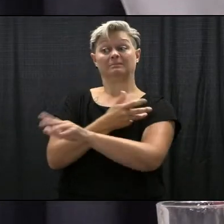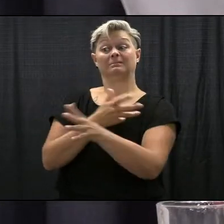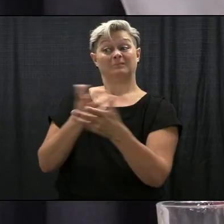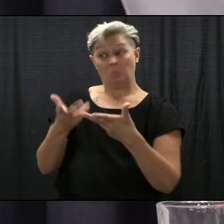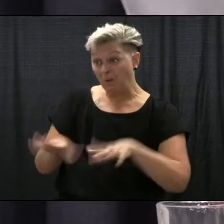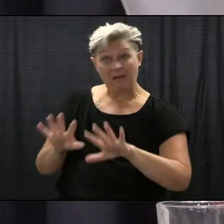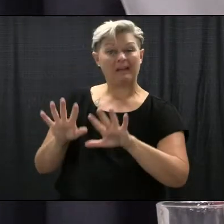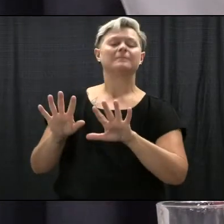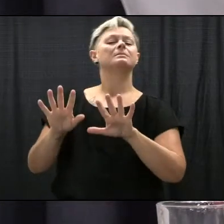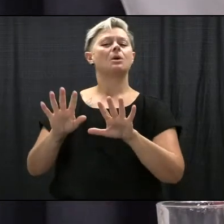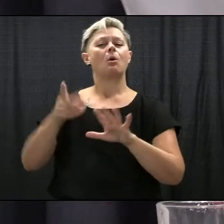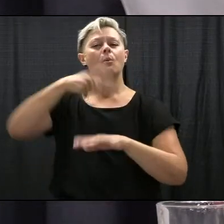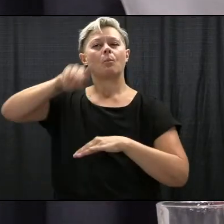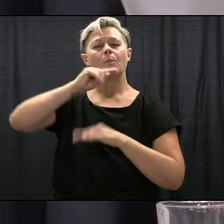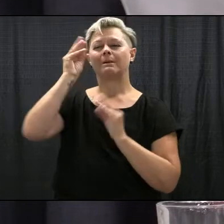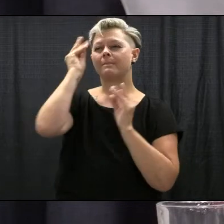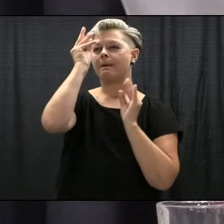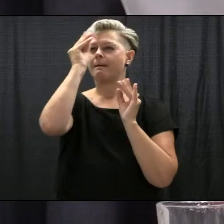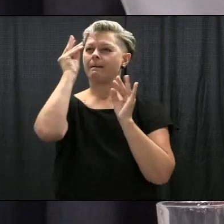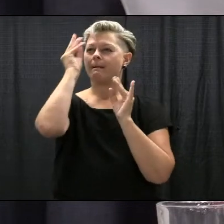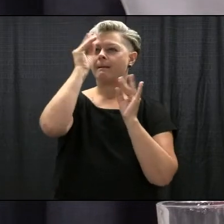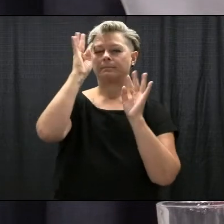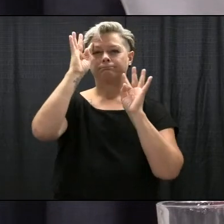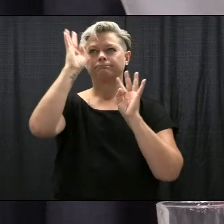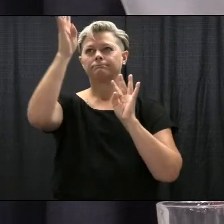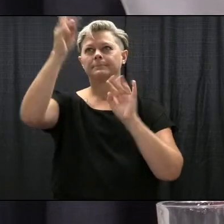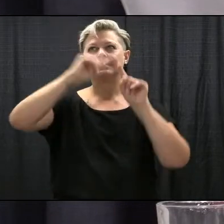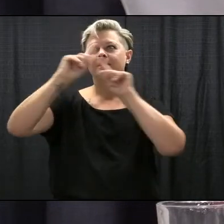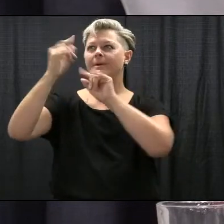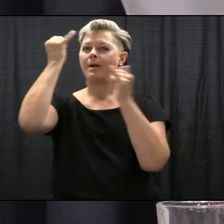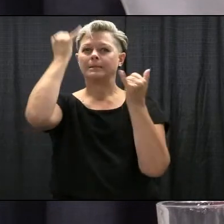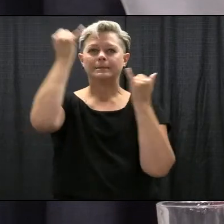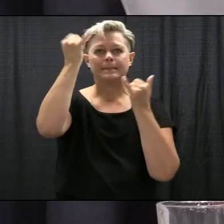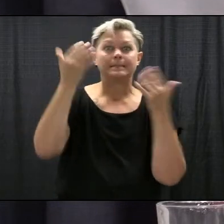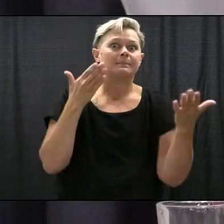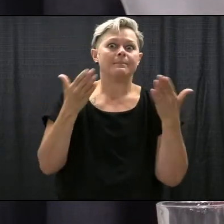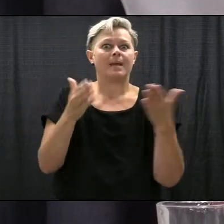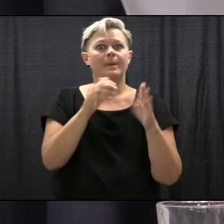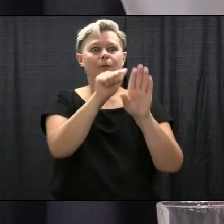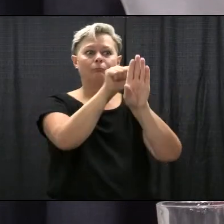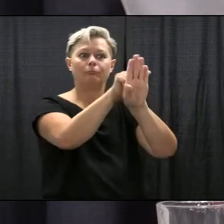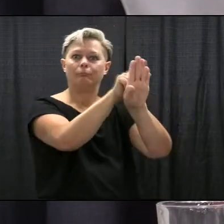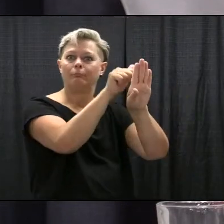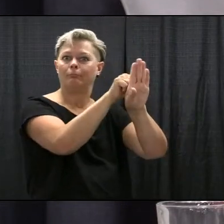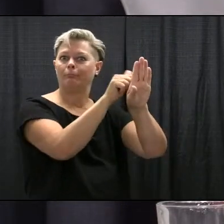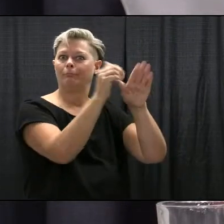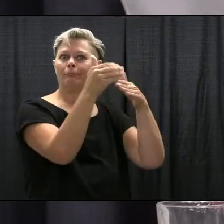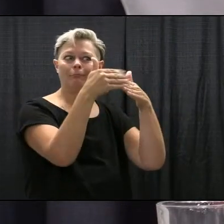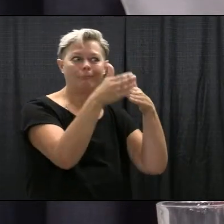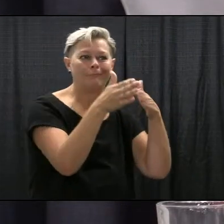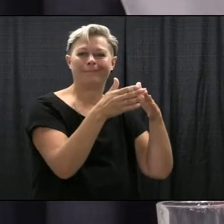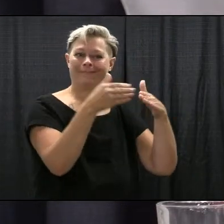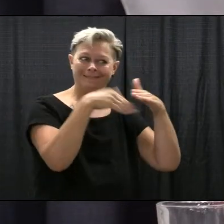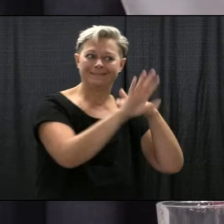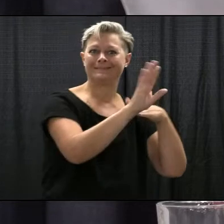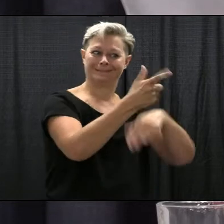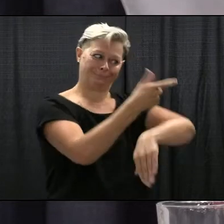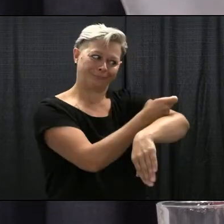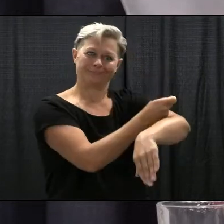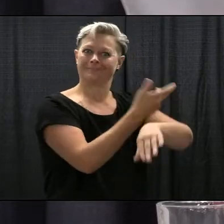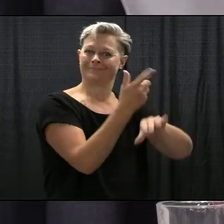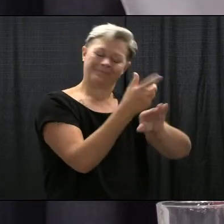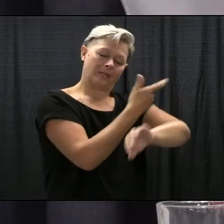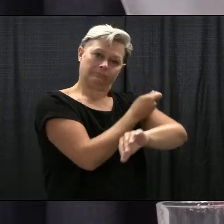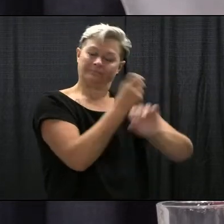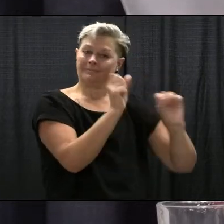other ideas we might end up trying as well, such as maybe even door-to-door for some communities, if that seems to